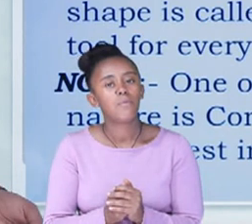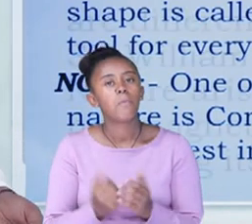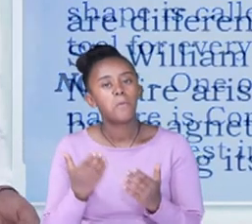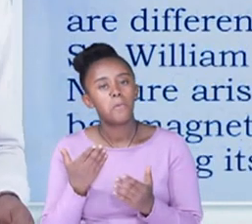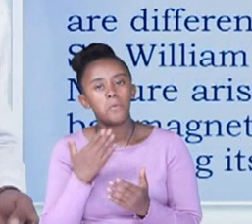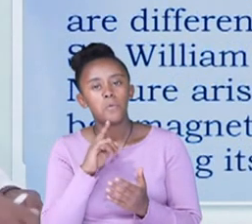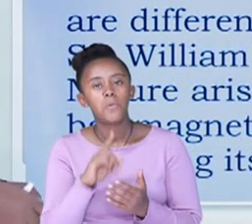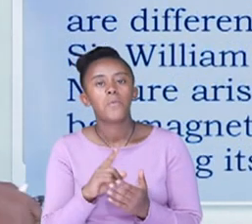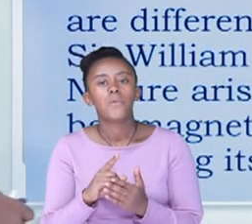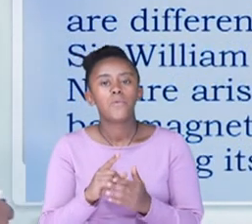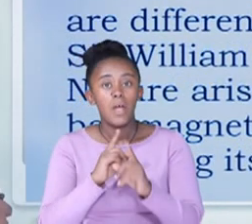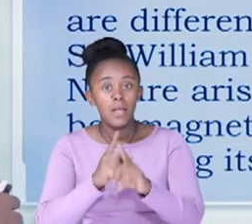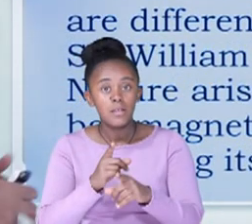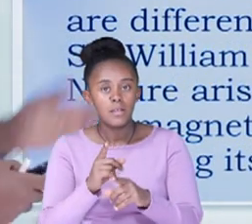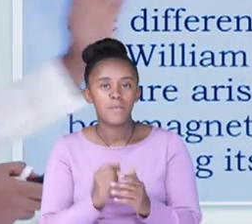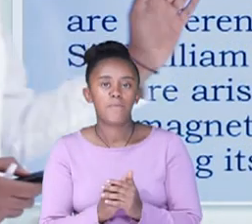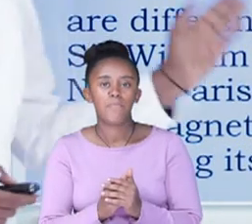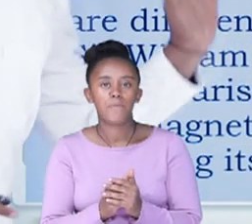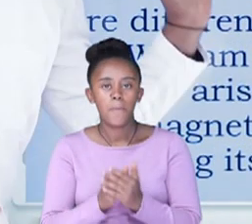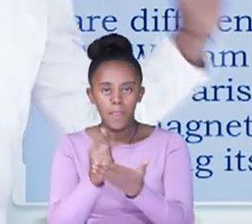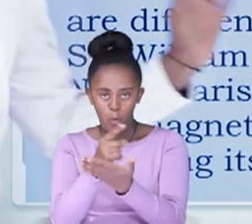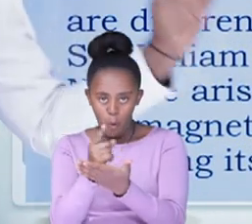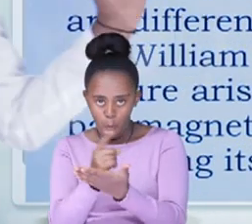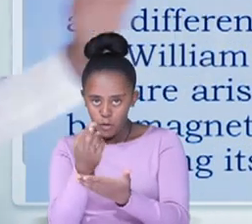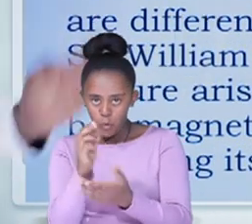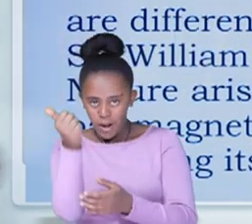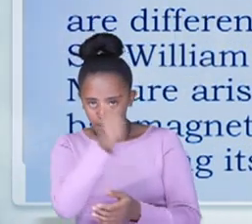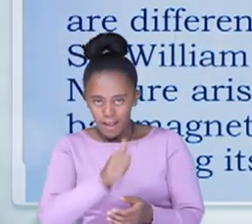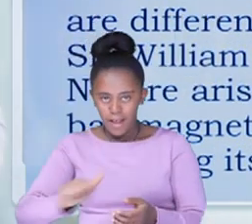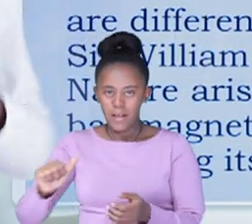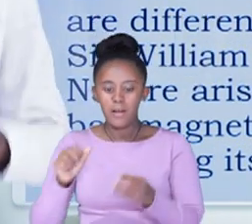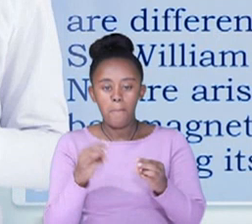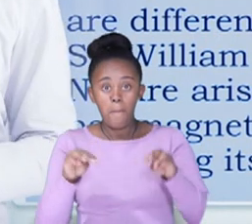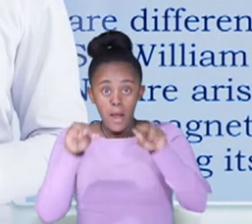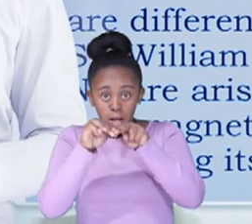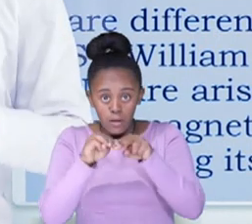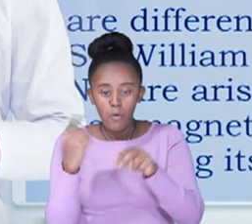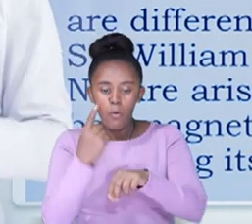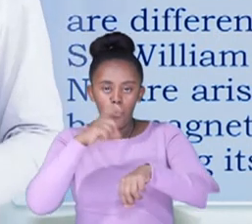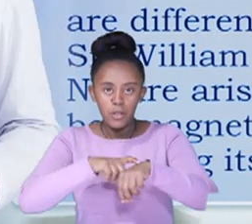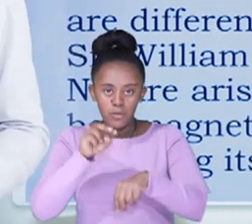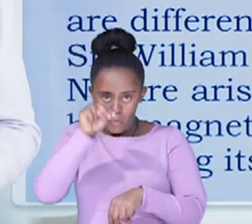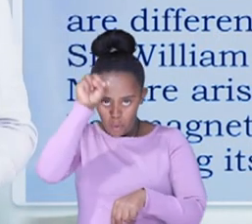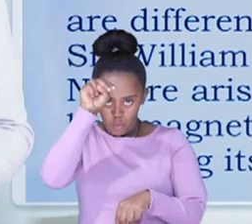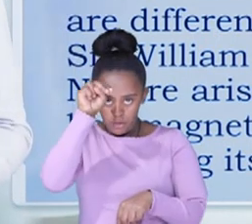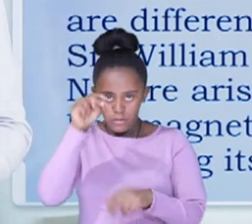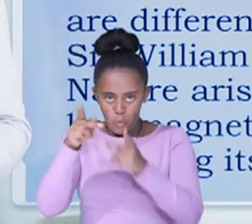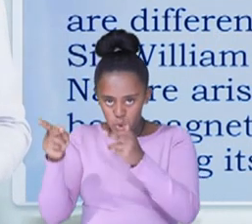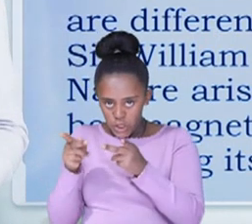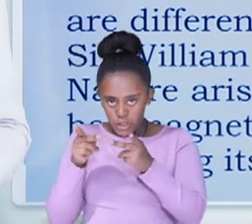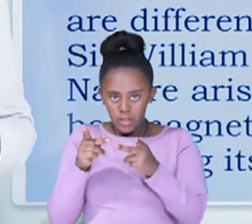Well, the answer is a compass or any suspended magnet always rests in the north-south